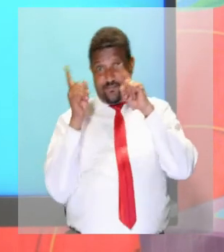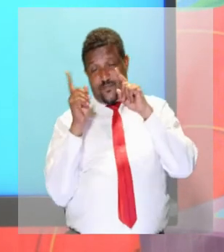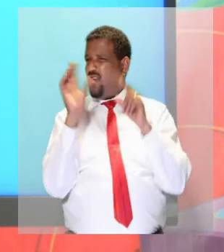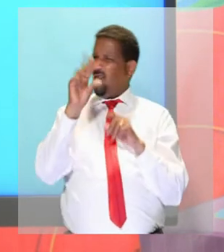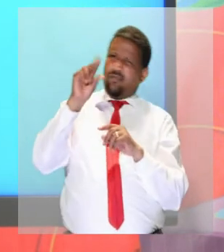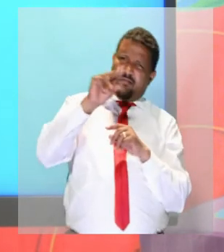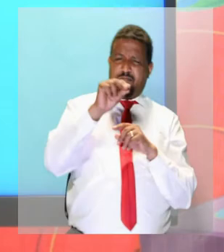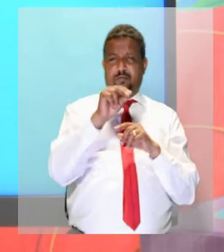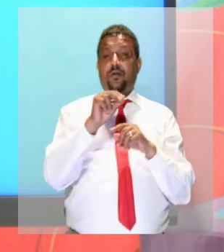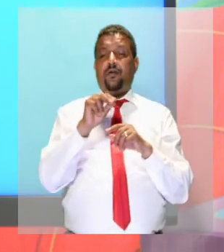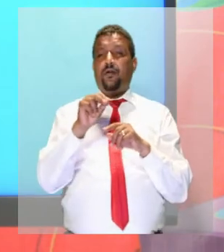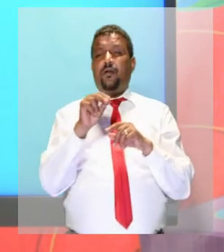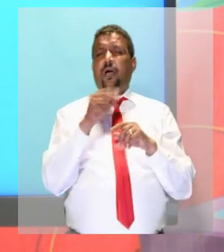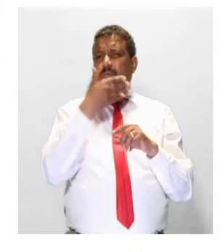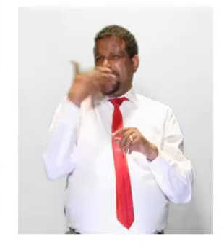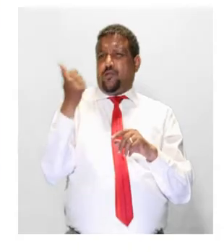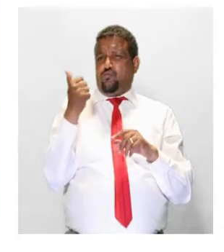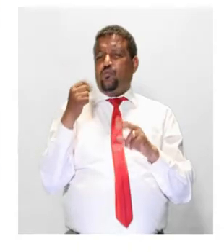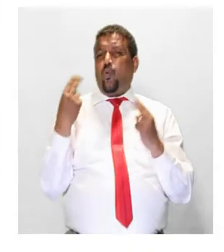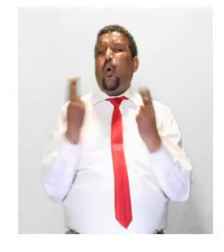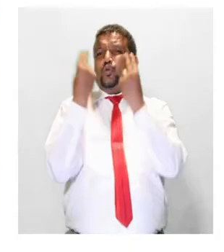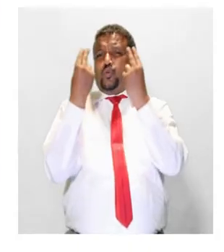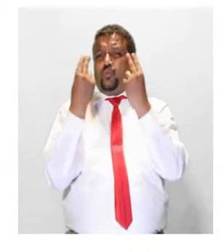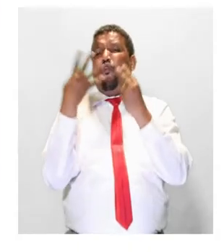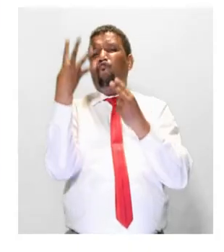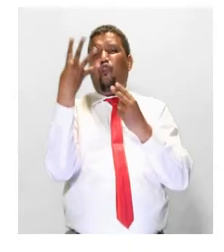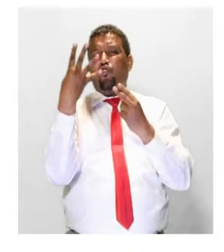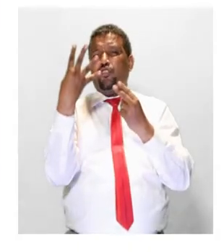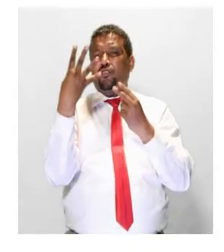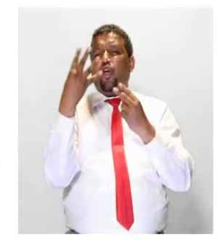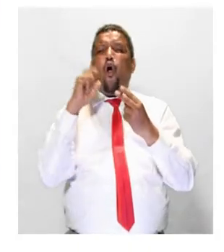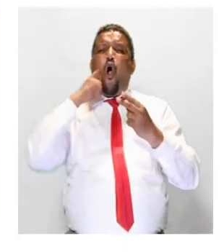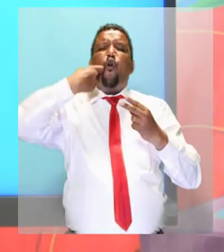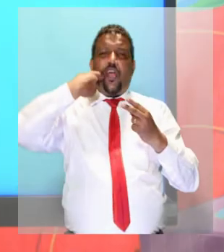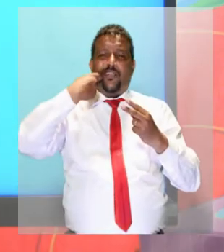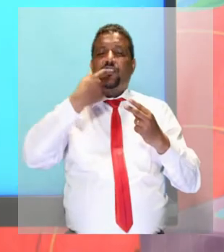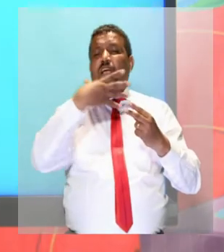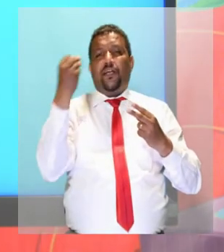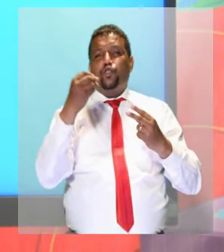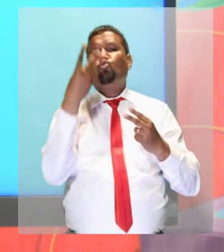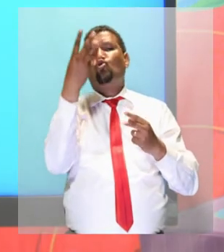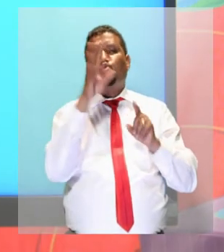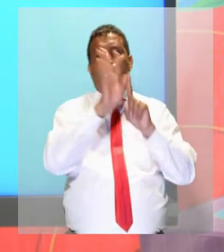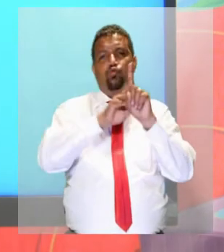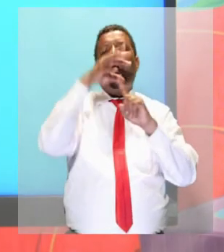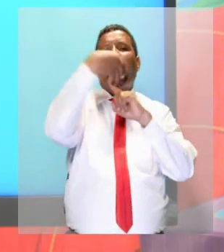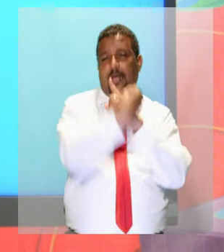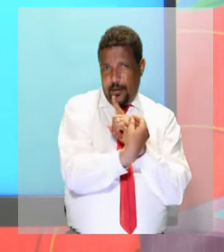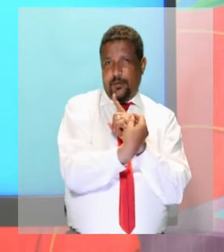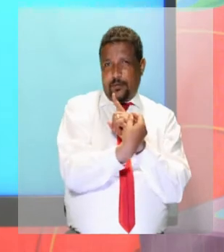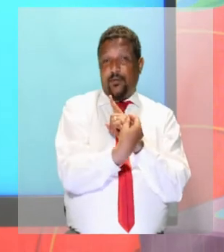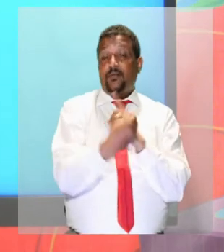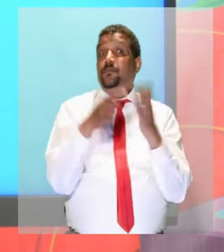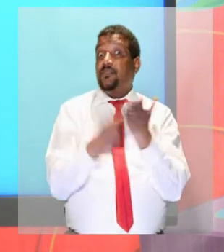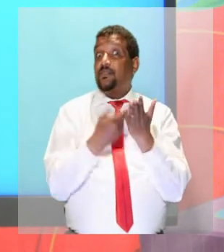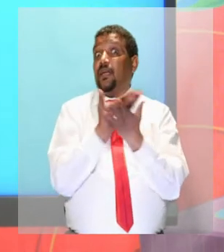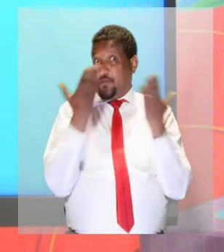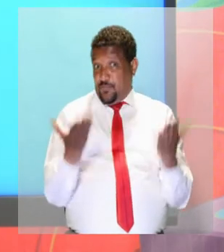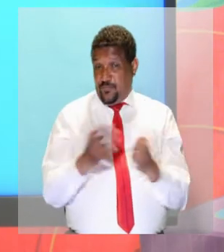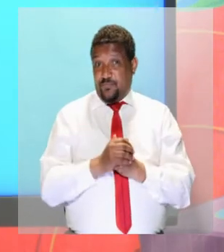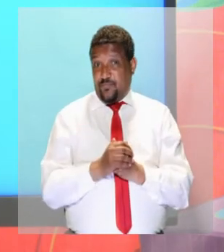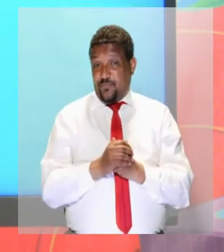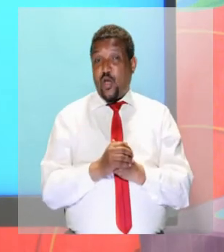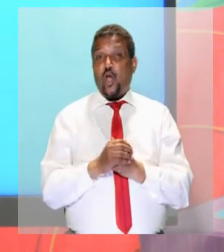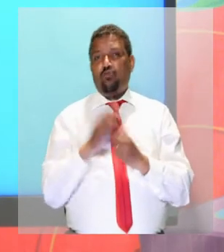No. I have better to consume 4 units of orange and 2 bananas. In this case,